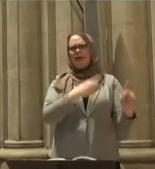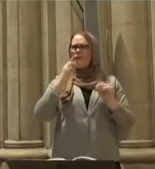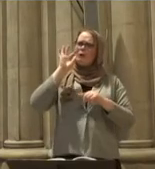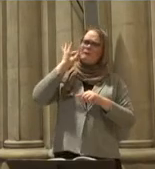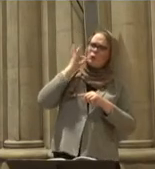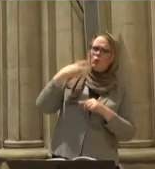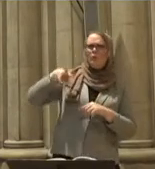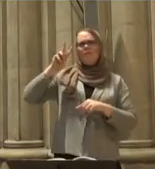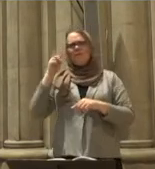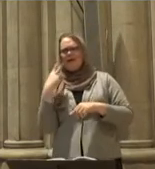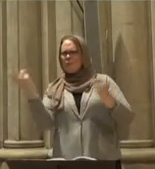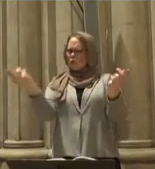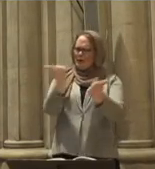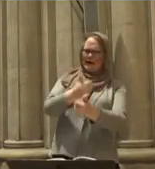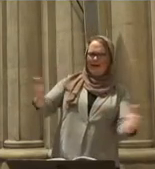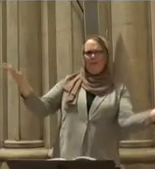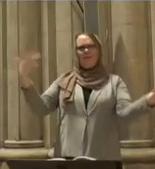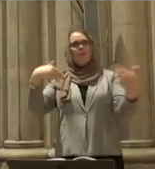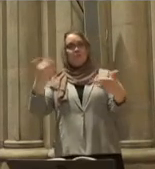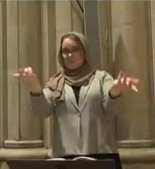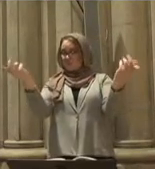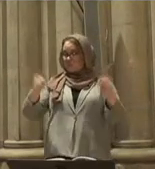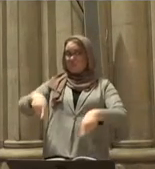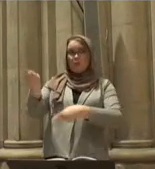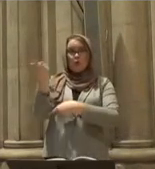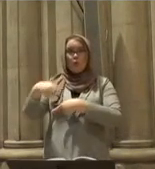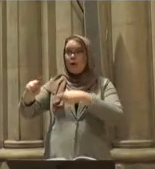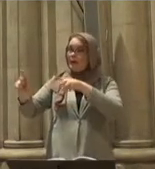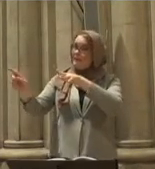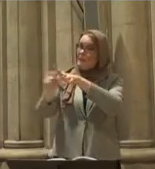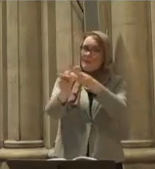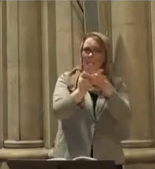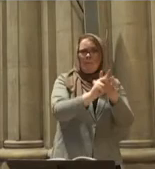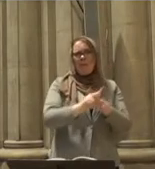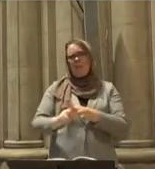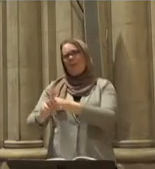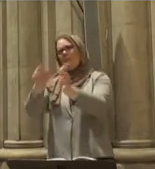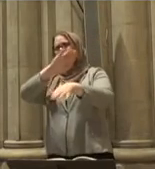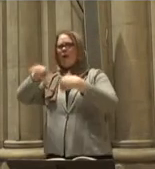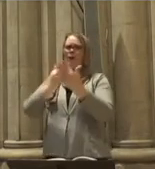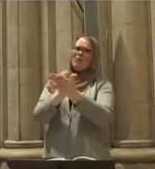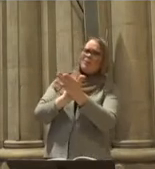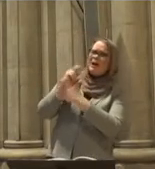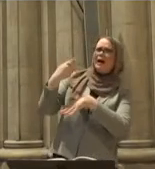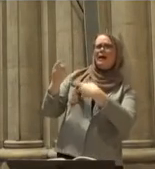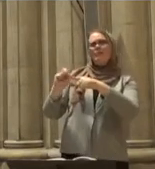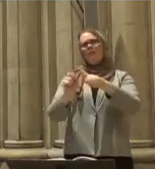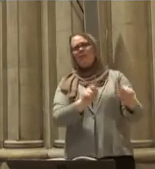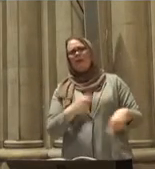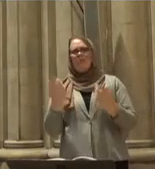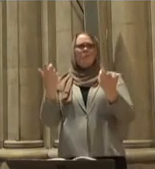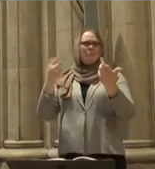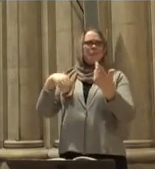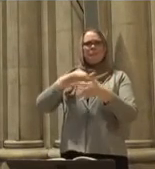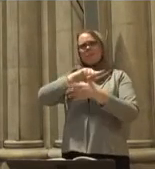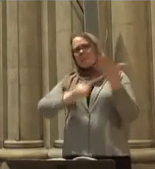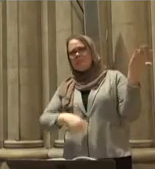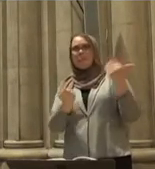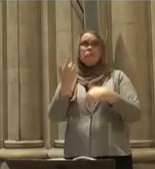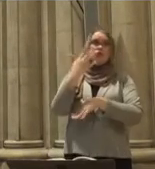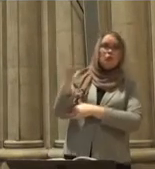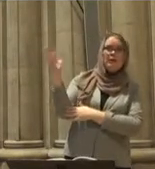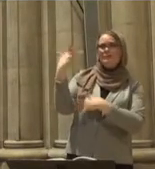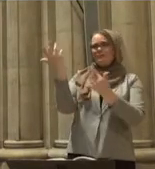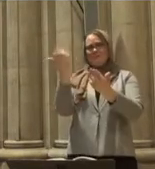so. The earth brought forth vegetation, plants yielding seed of every kind, and trees of every